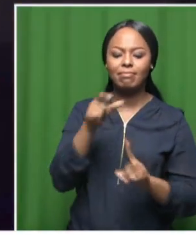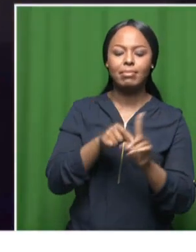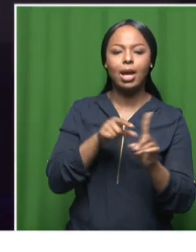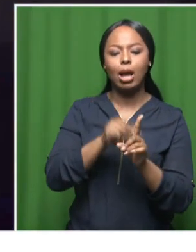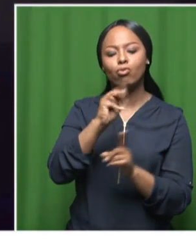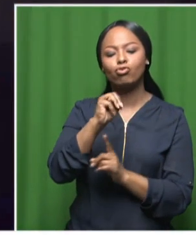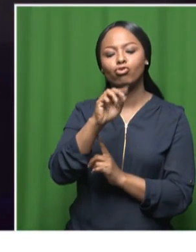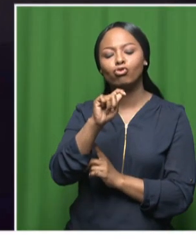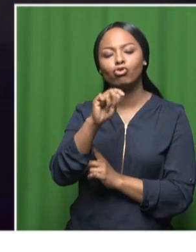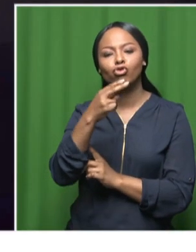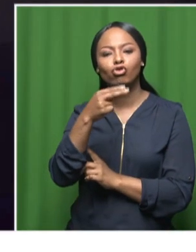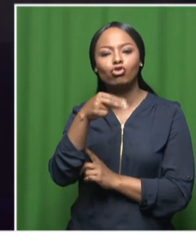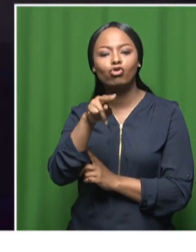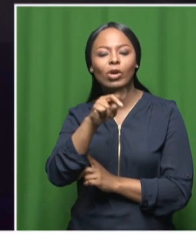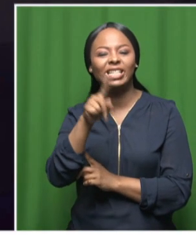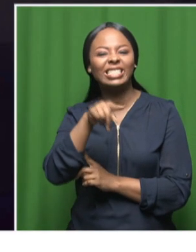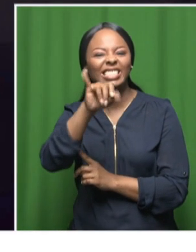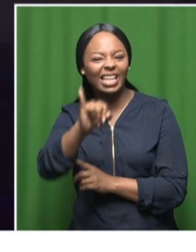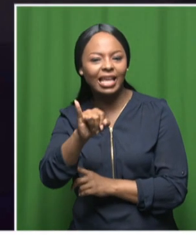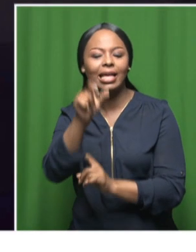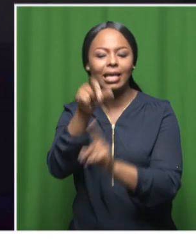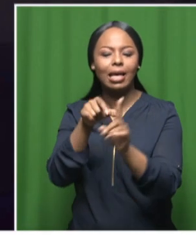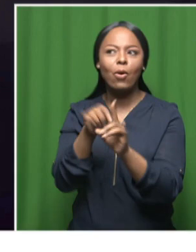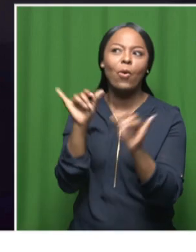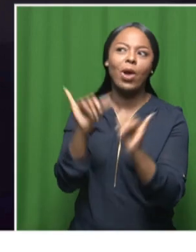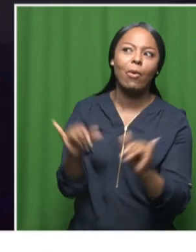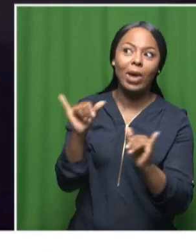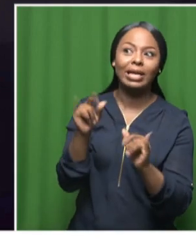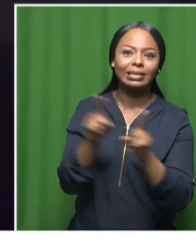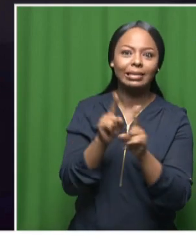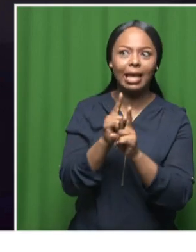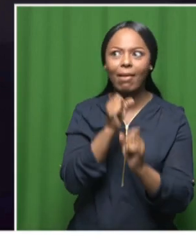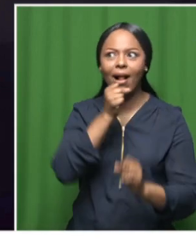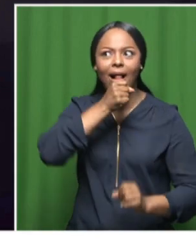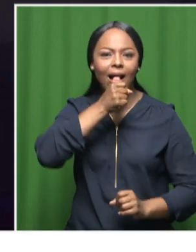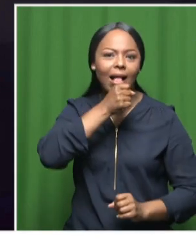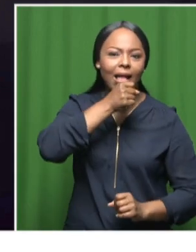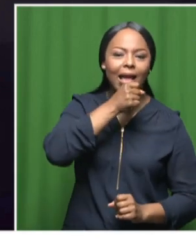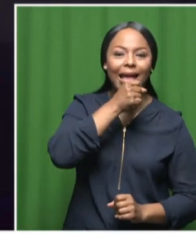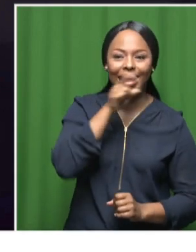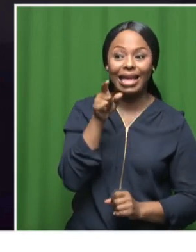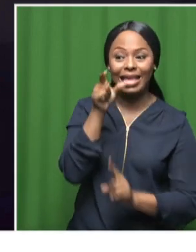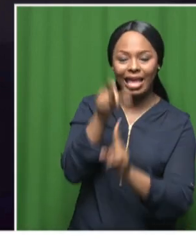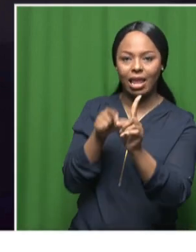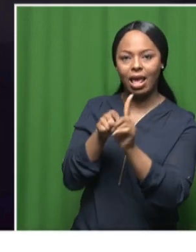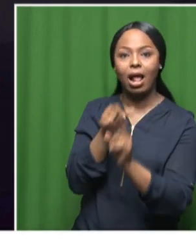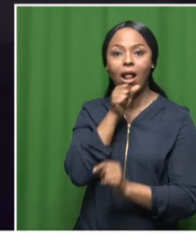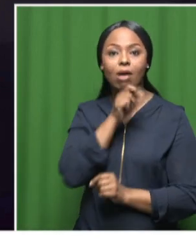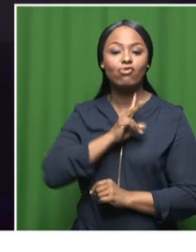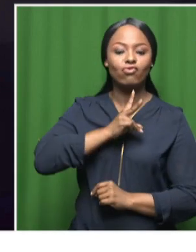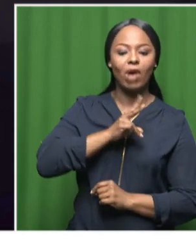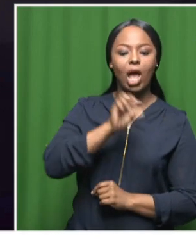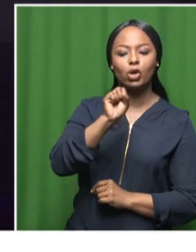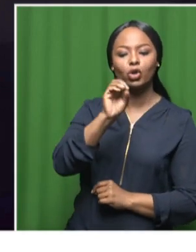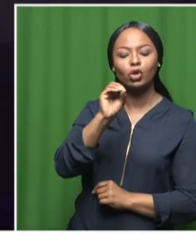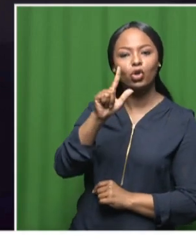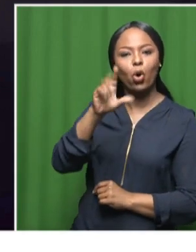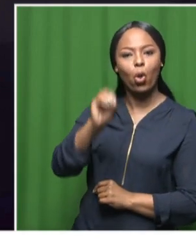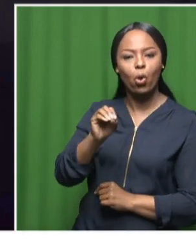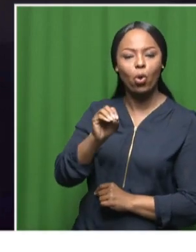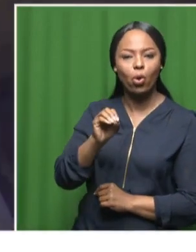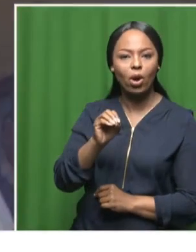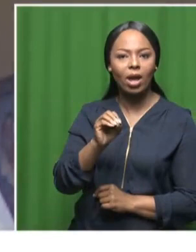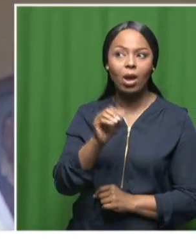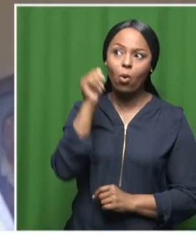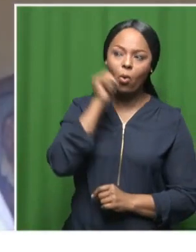Mthunzi Mvubu, who we've been waiting for him to come out as a solo artist on his own projects. But essentially, when you look